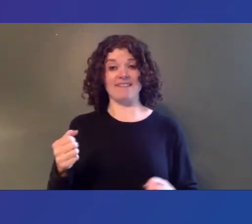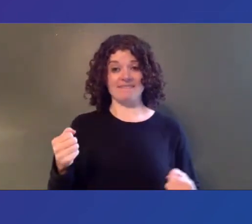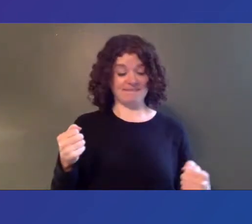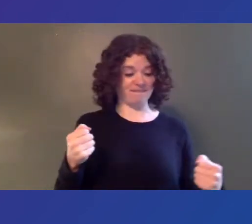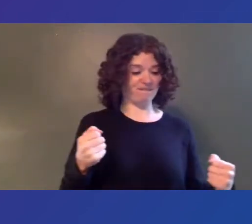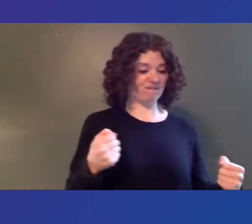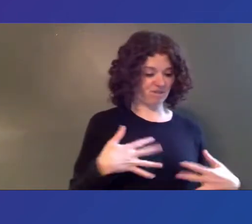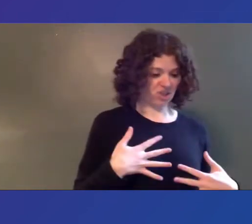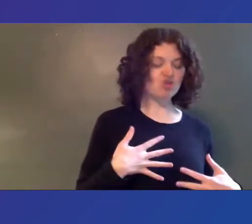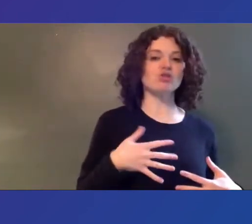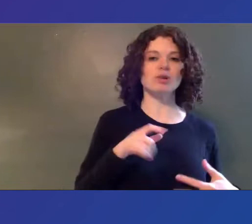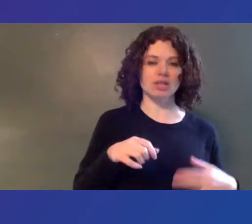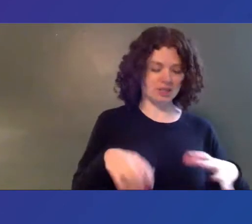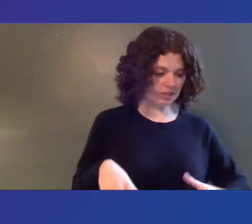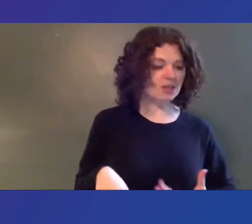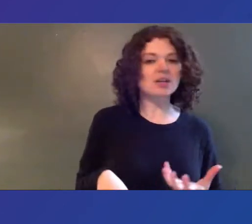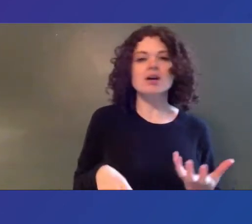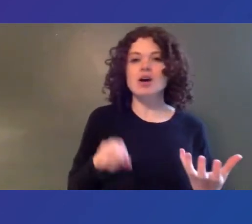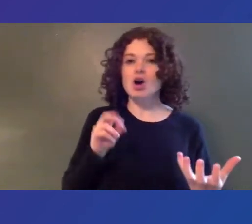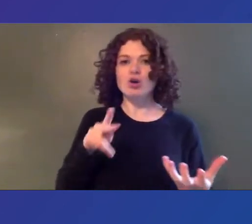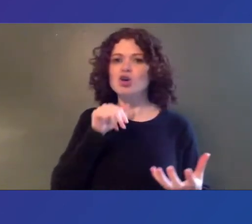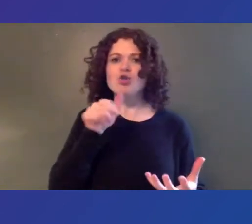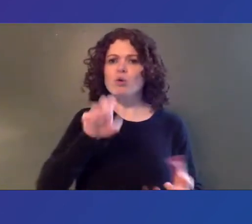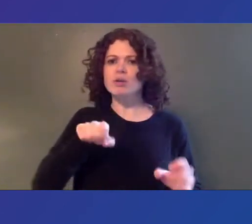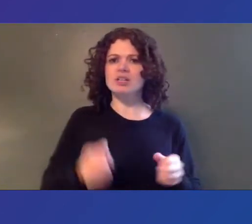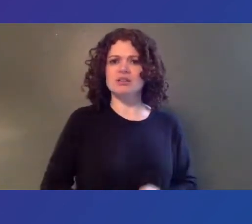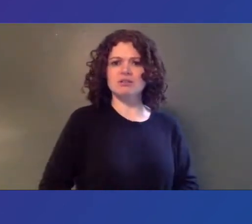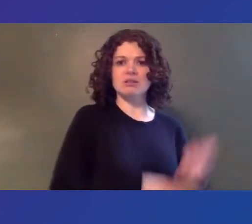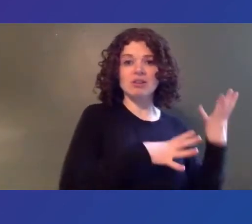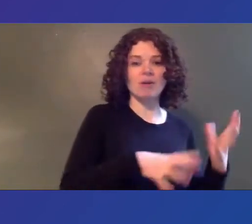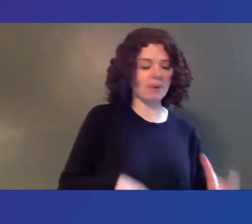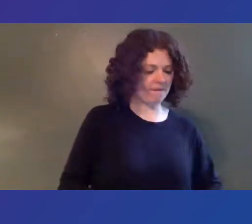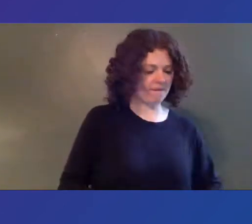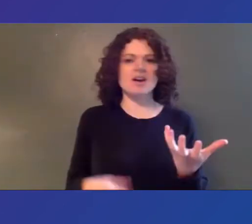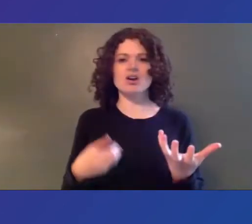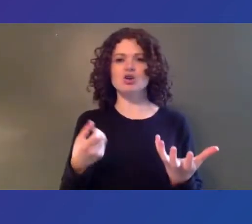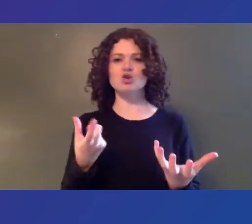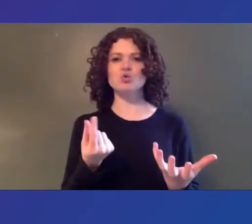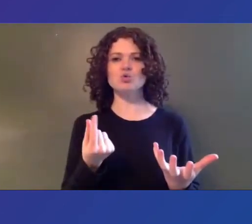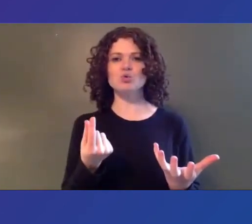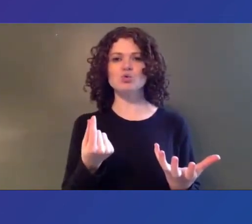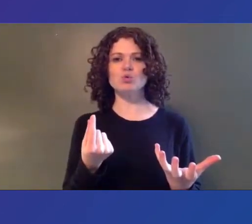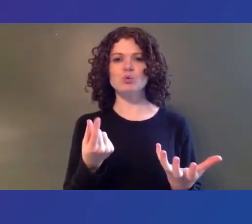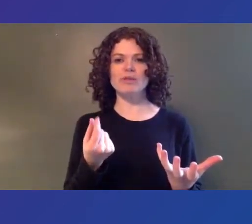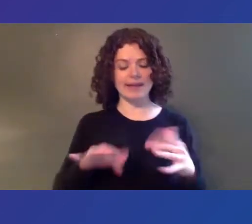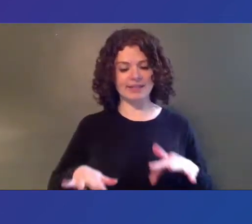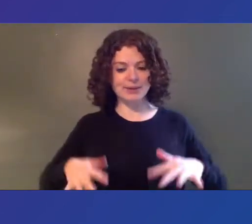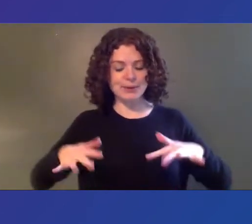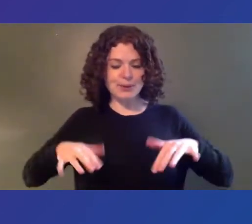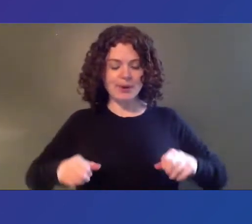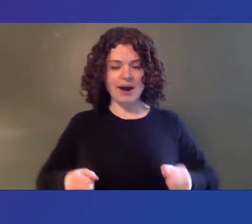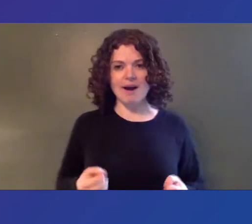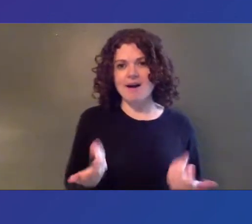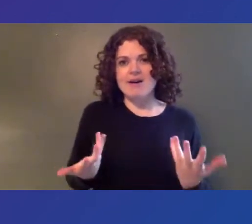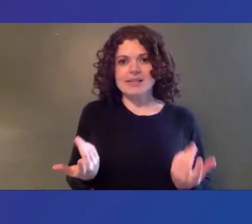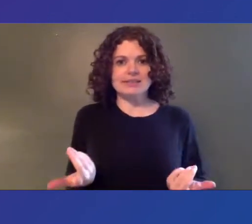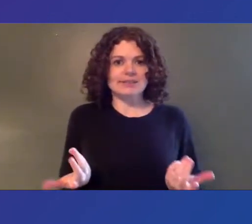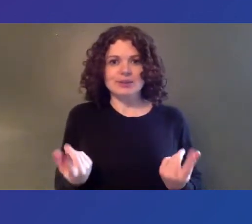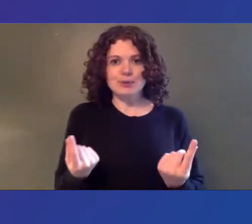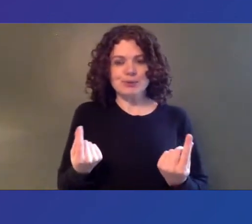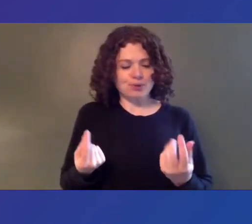flourish. Like fear is not the bad thing. It's what you use with it. You know, the nerves, the anxiety, what you do with this to push you